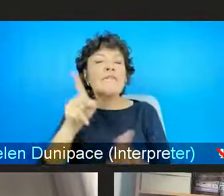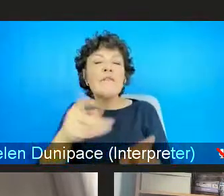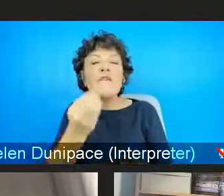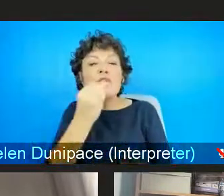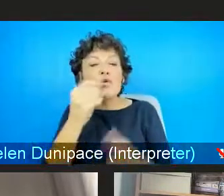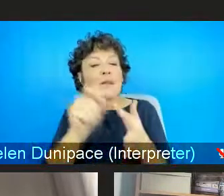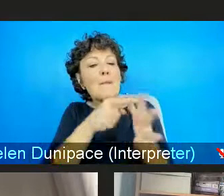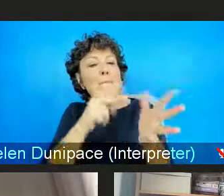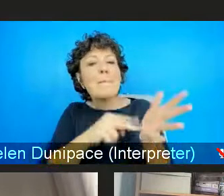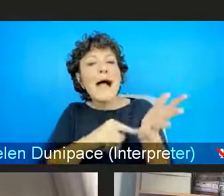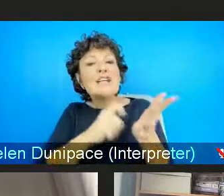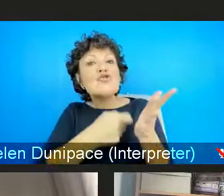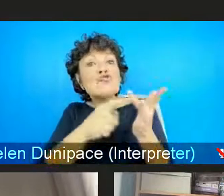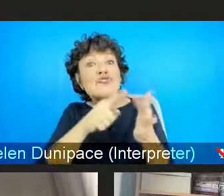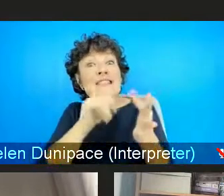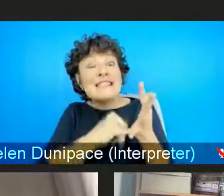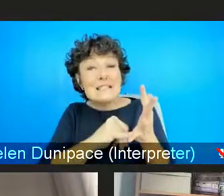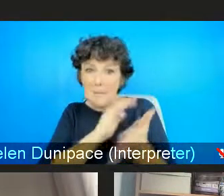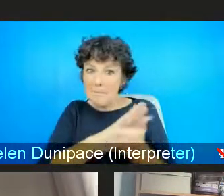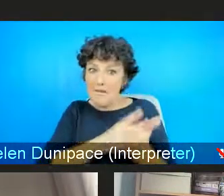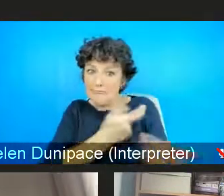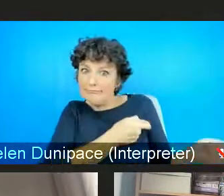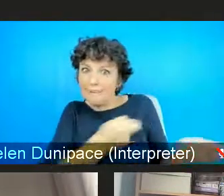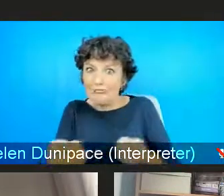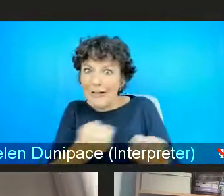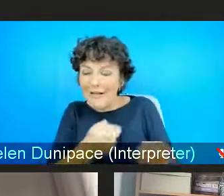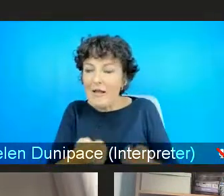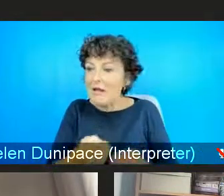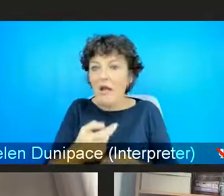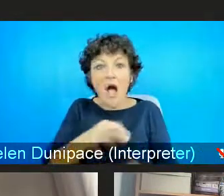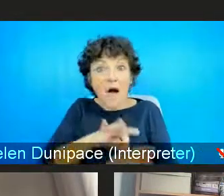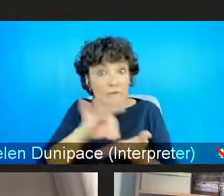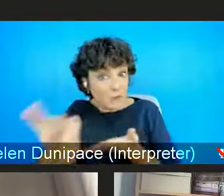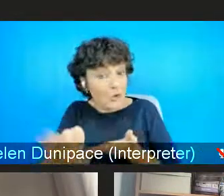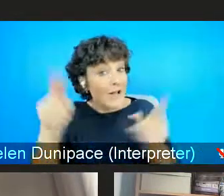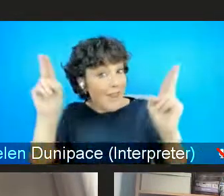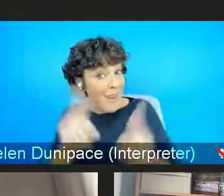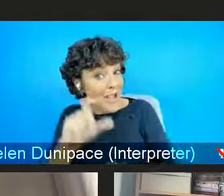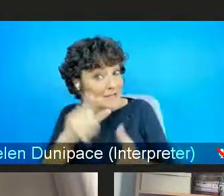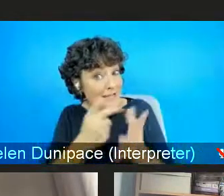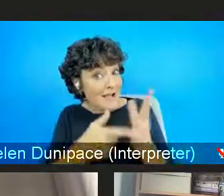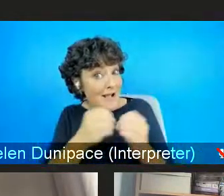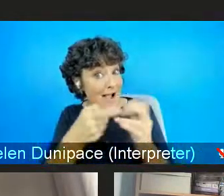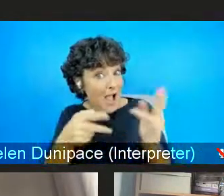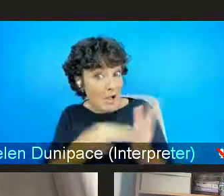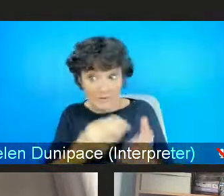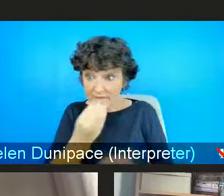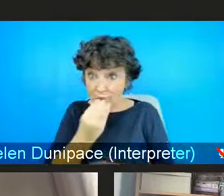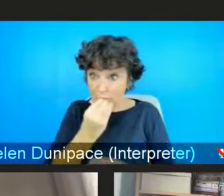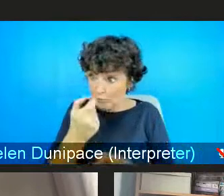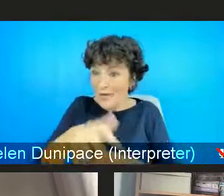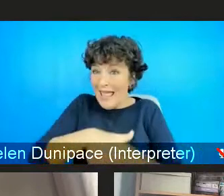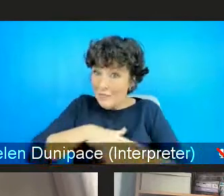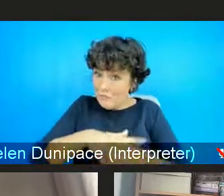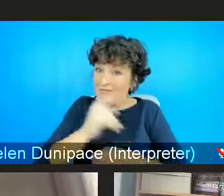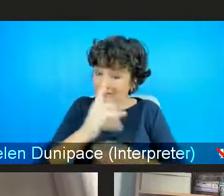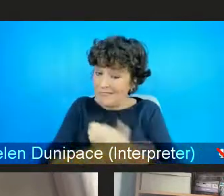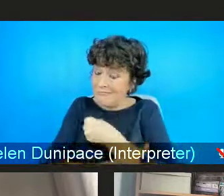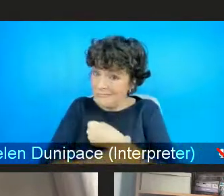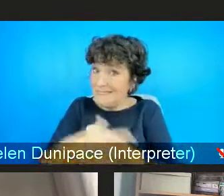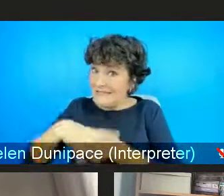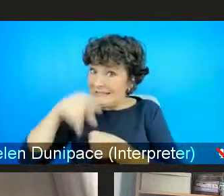bringing affordable, healthy, and less carbon intensive produce to areas, that require that kind of service.